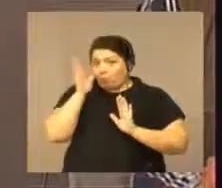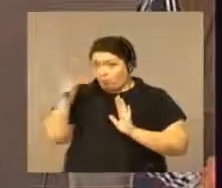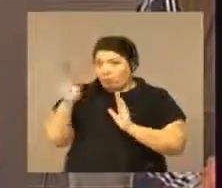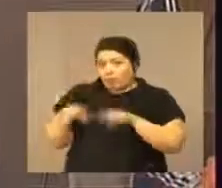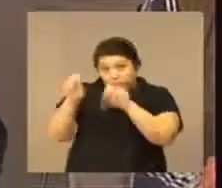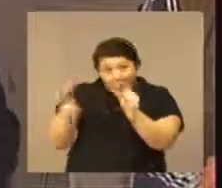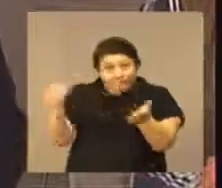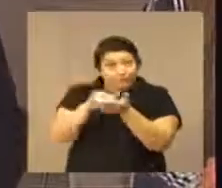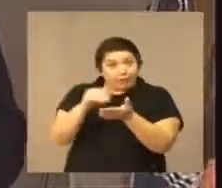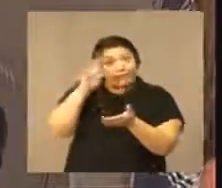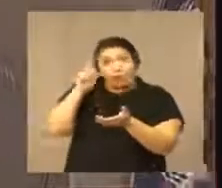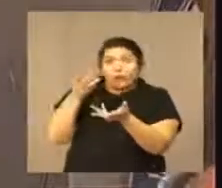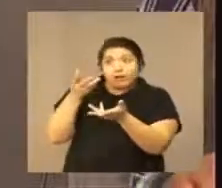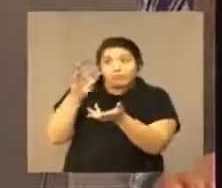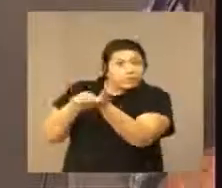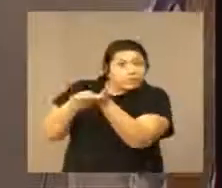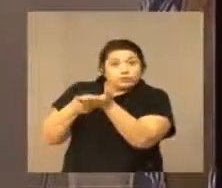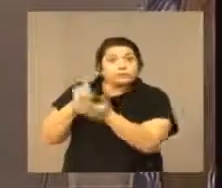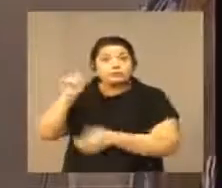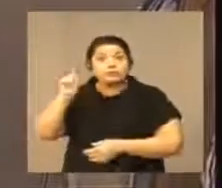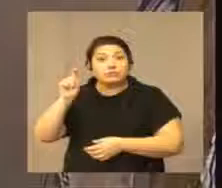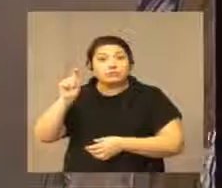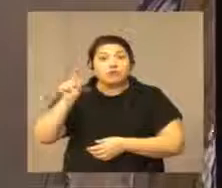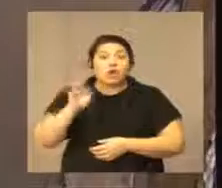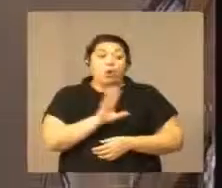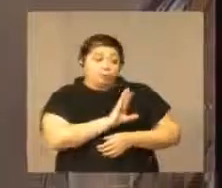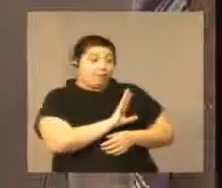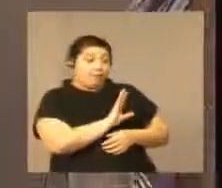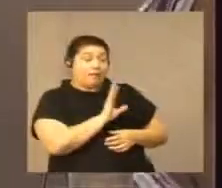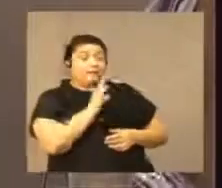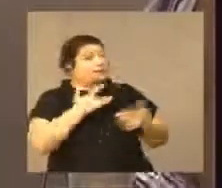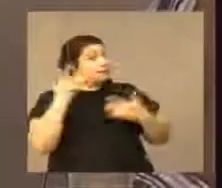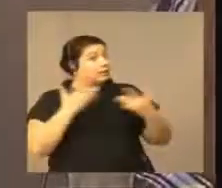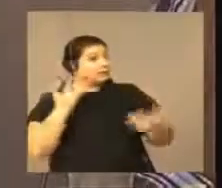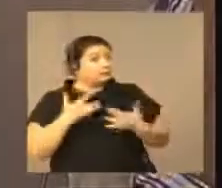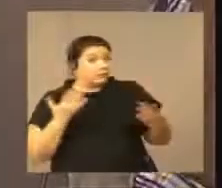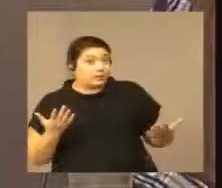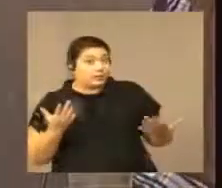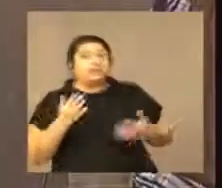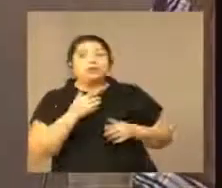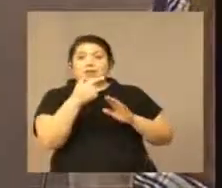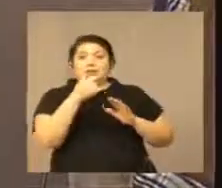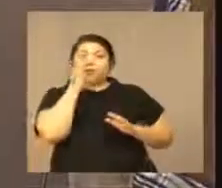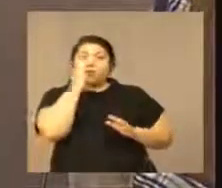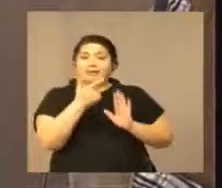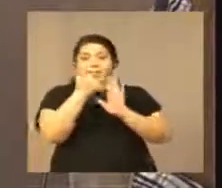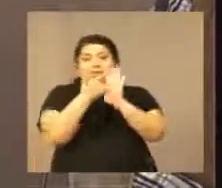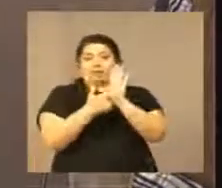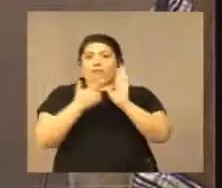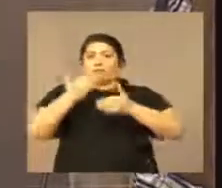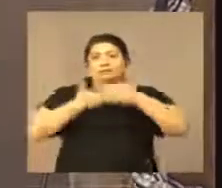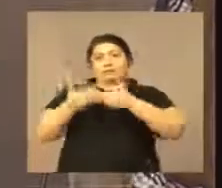in terms of? Well, so then the really exciting part is that then it goes through the legislative process